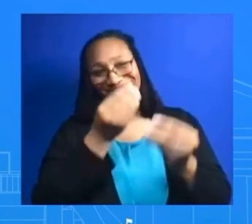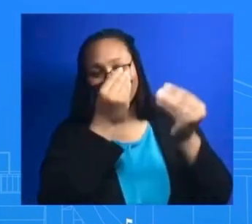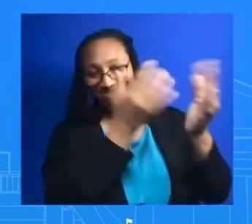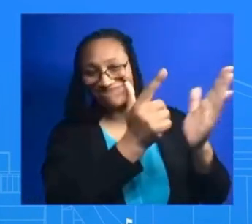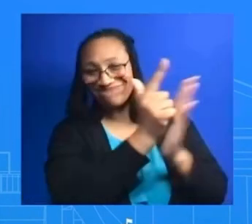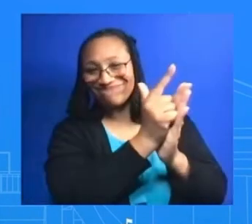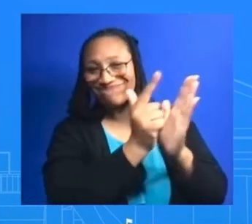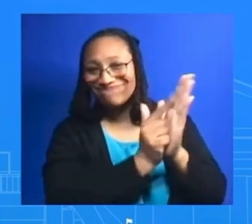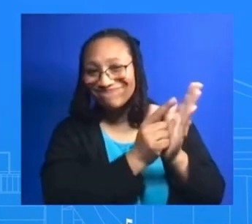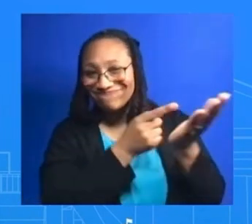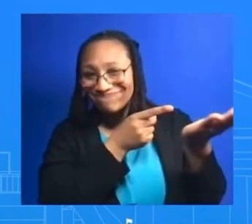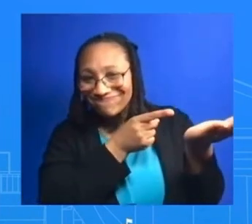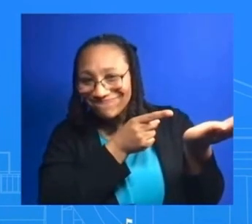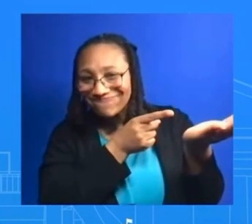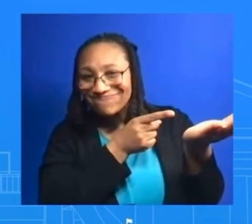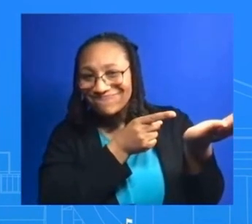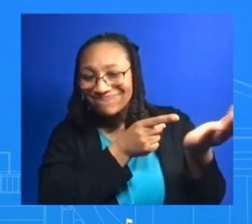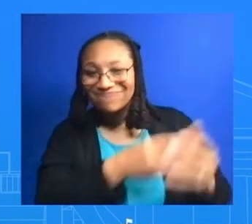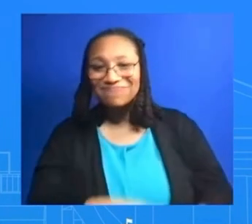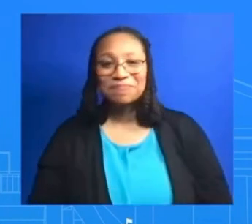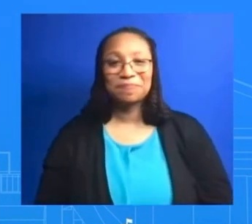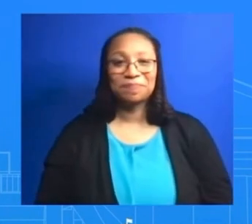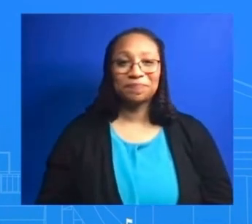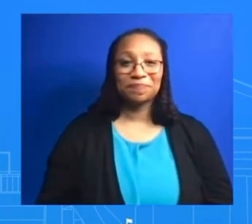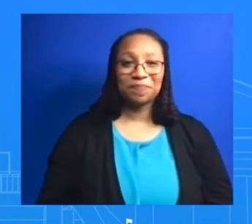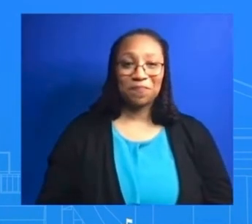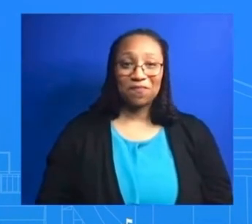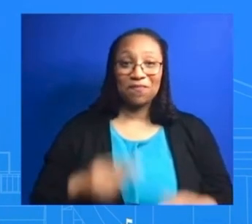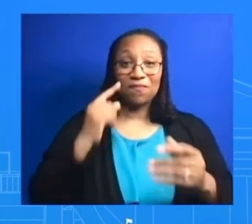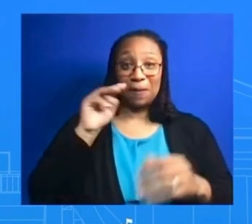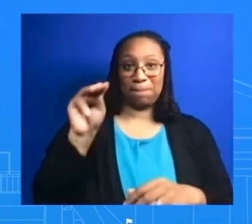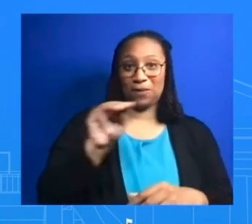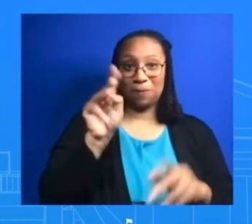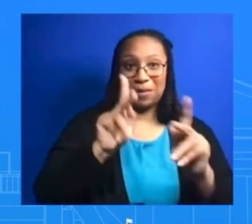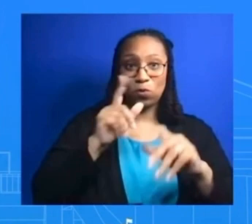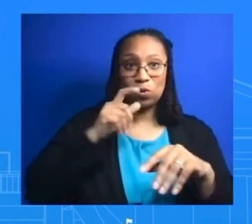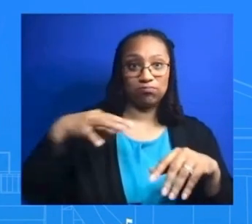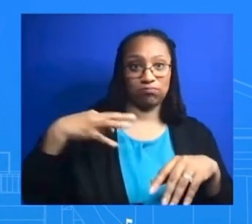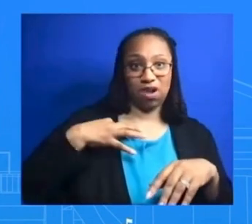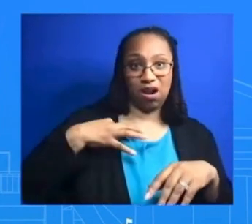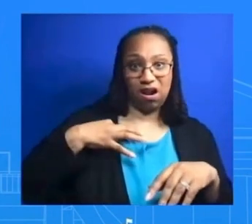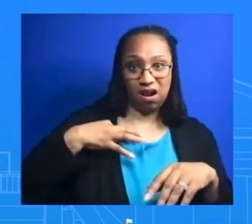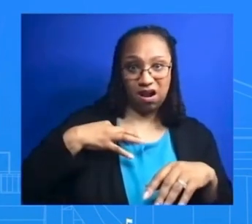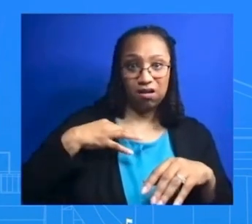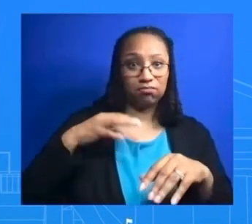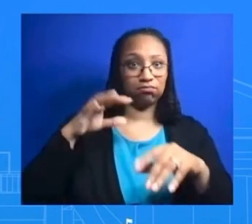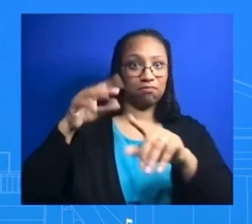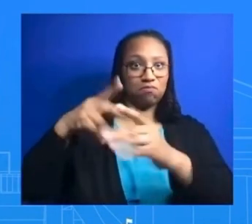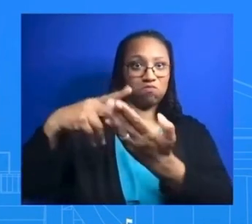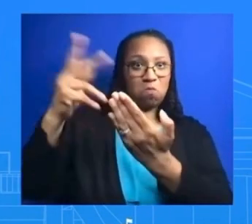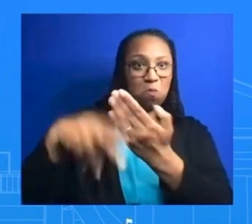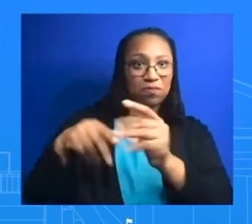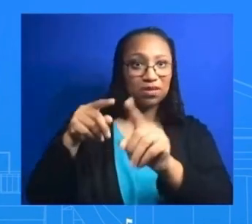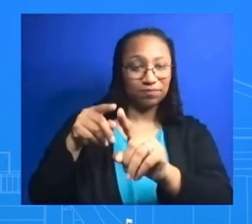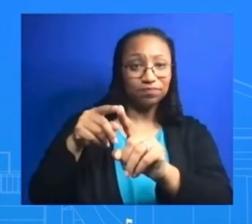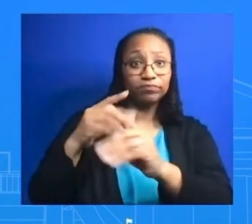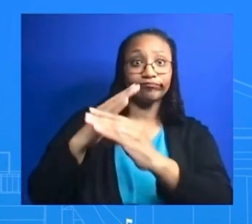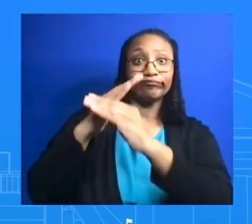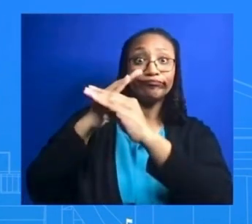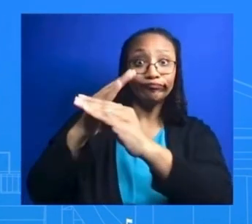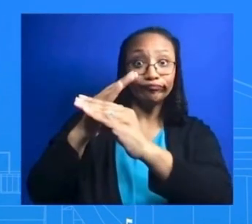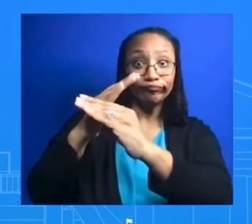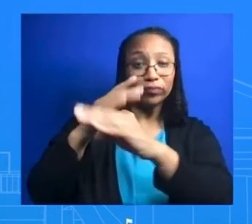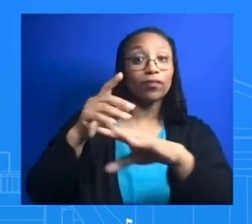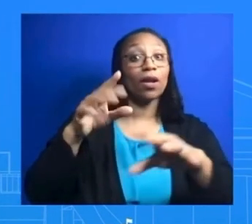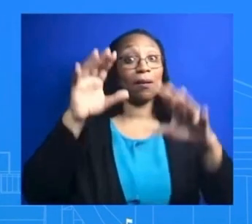now has been blocked, that I noticed the president was encouraging people to still sign up. So is the thinking that could just be transferred to the new regulation once